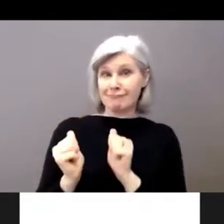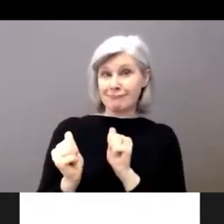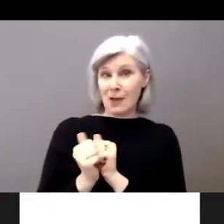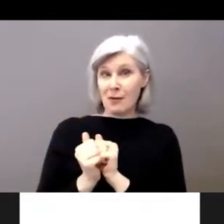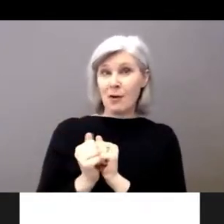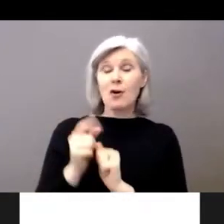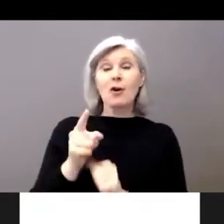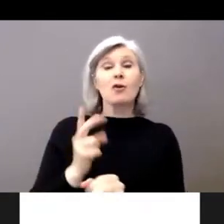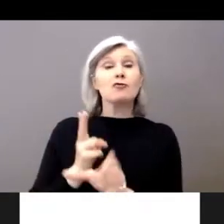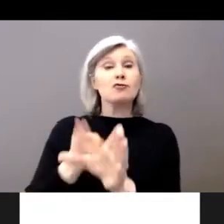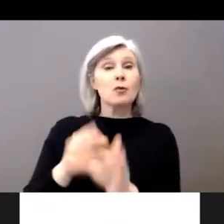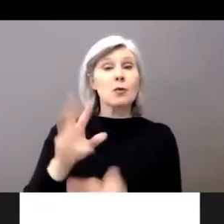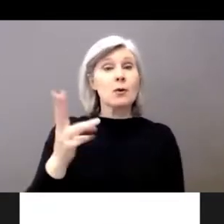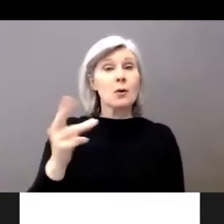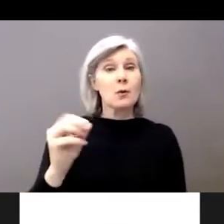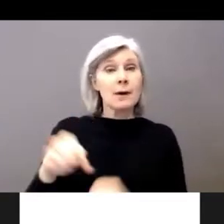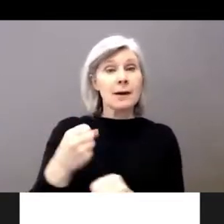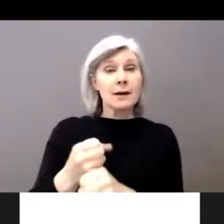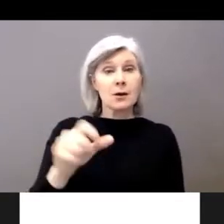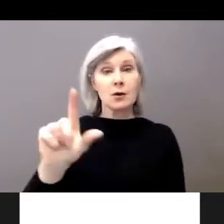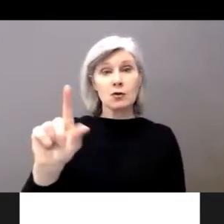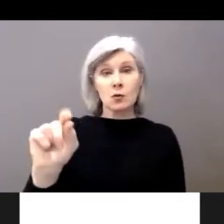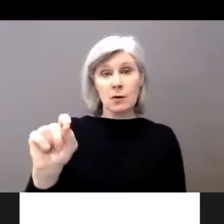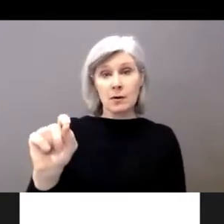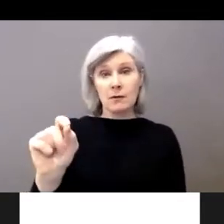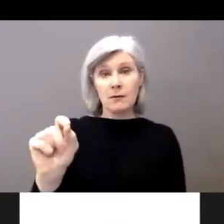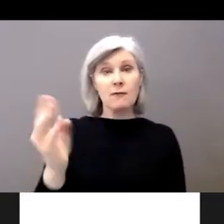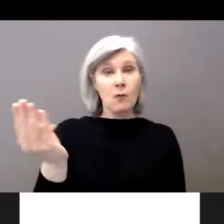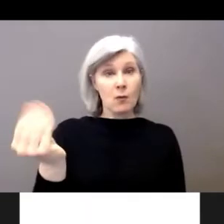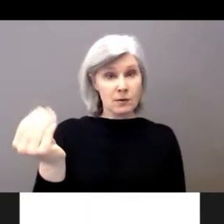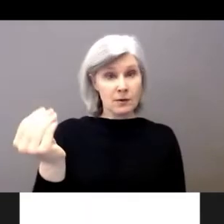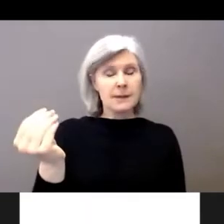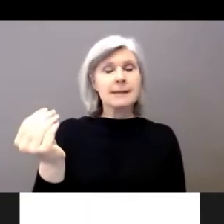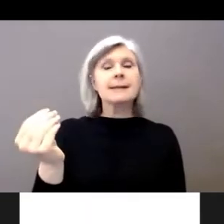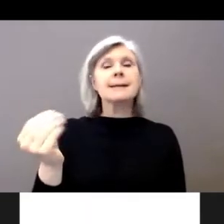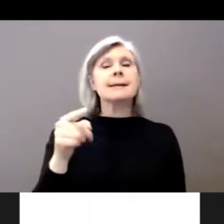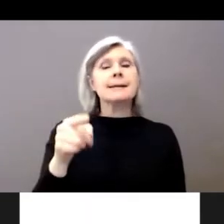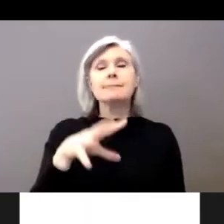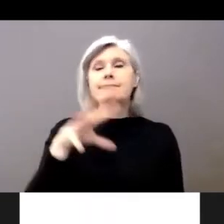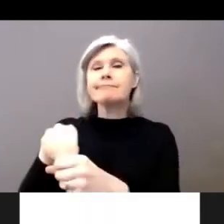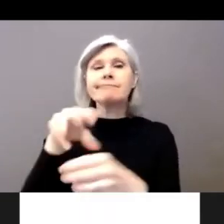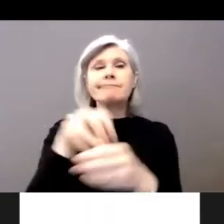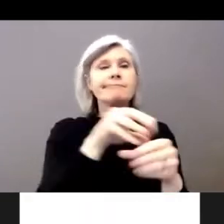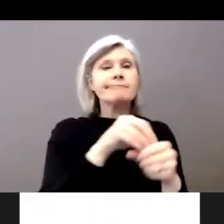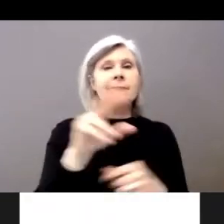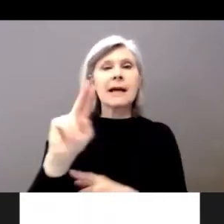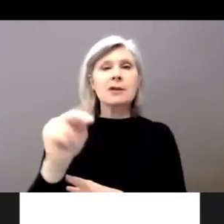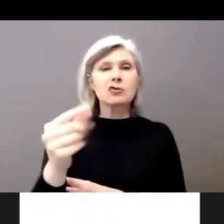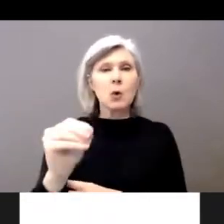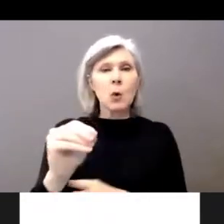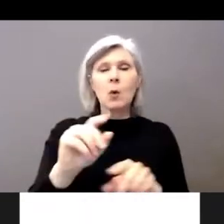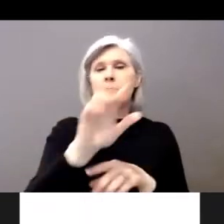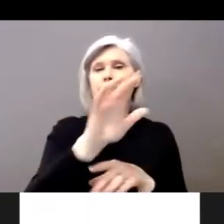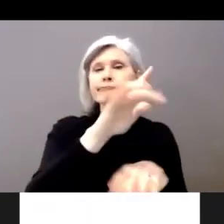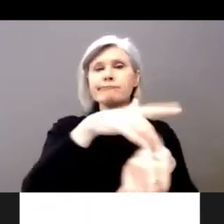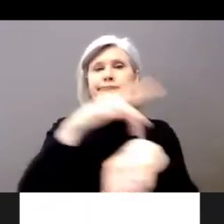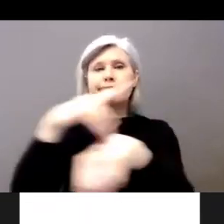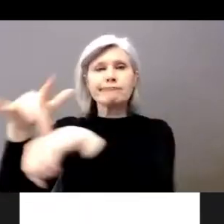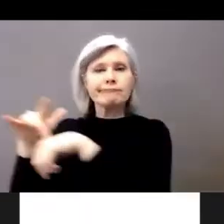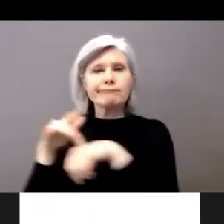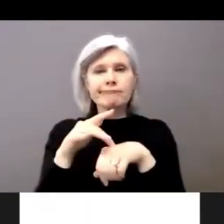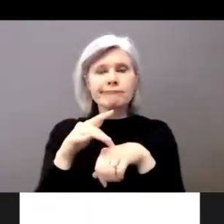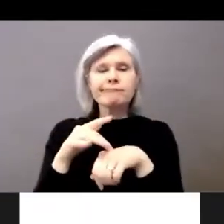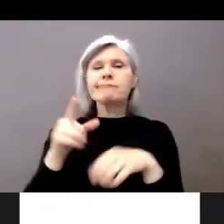2014 and has worked with many different NGOs and research institutes in both high and low and middle